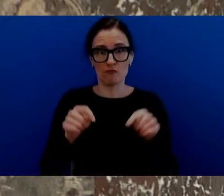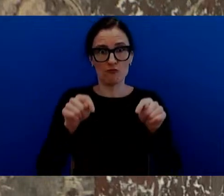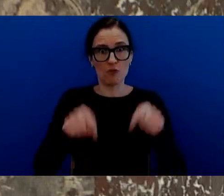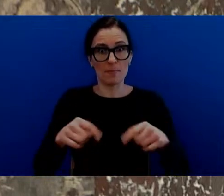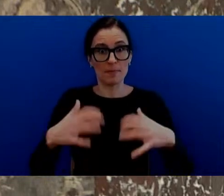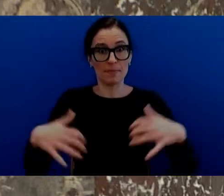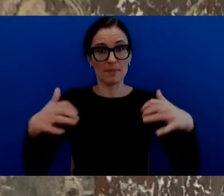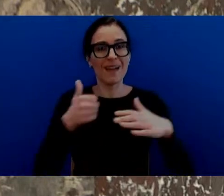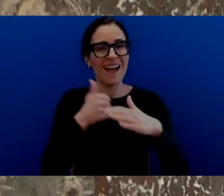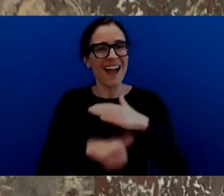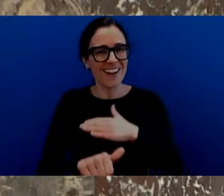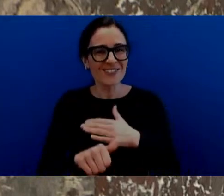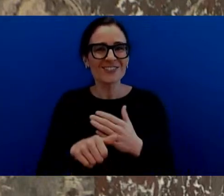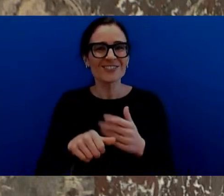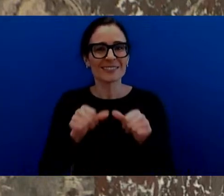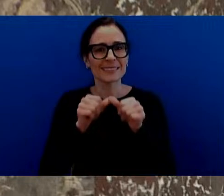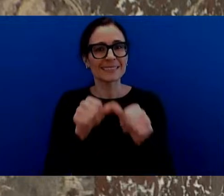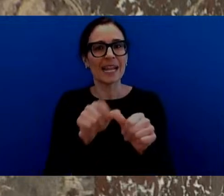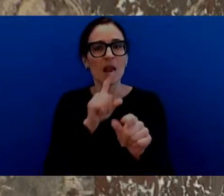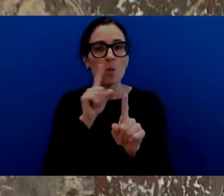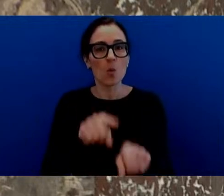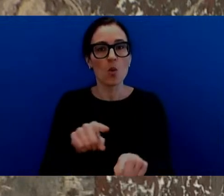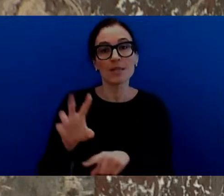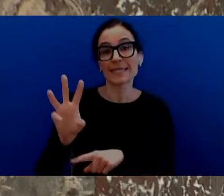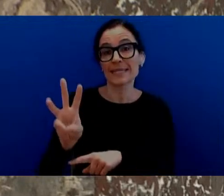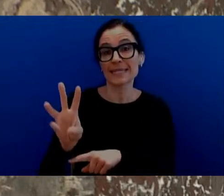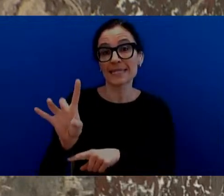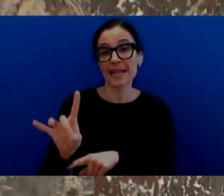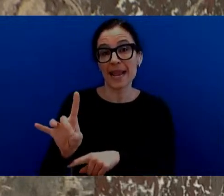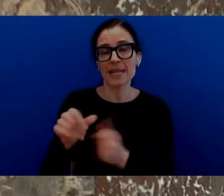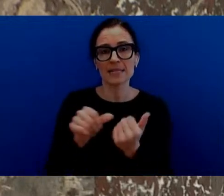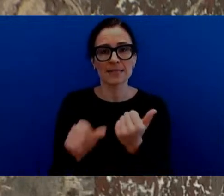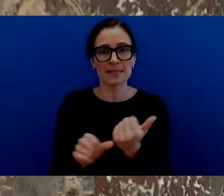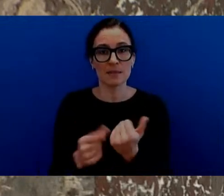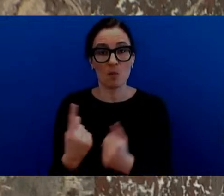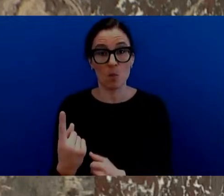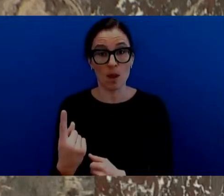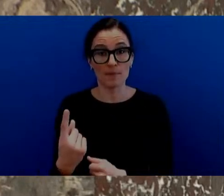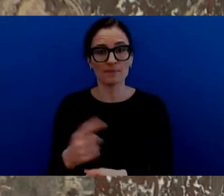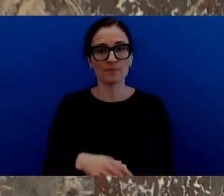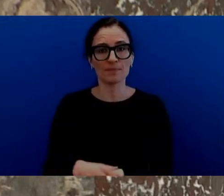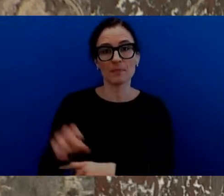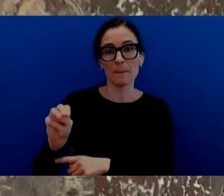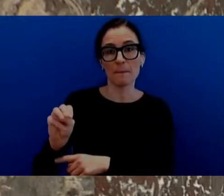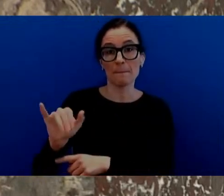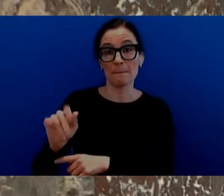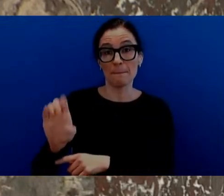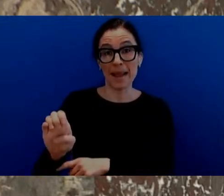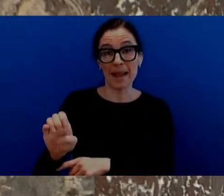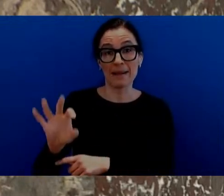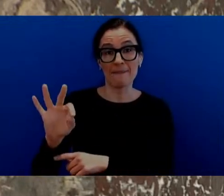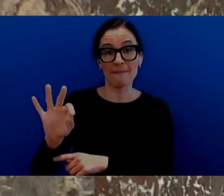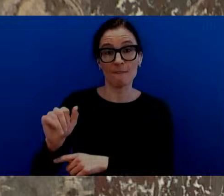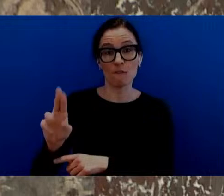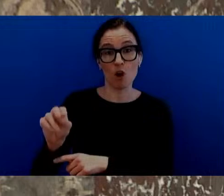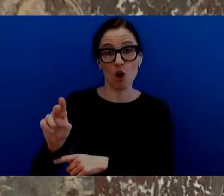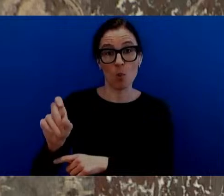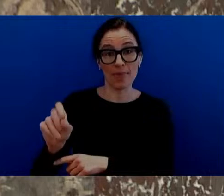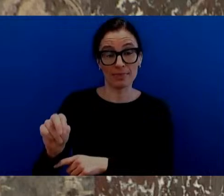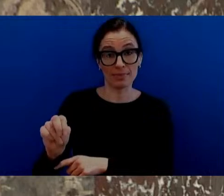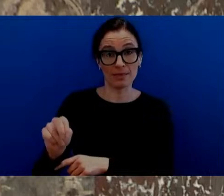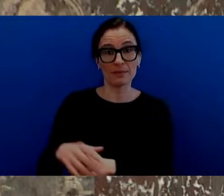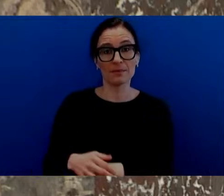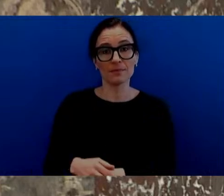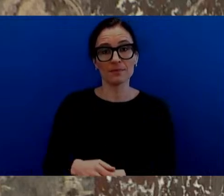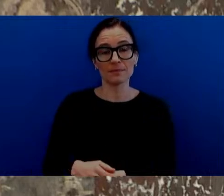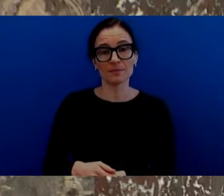the committee to be composed of the Honourable Mike Farnworth, convener, Ravi Parmar, Janet Rutledge, Stephanie Higginson, Elia Warbus, Jody Tour,